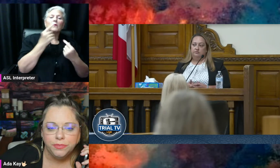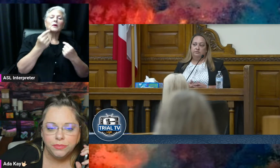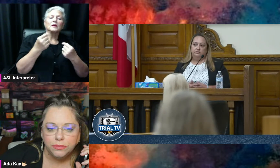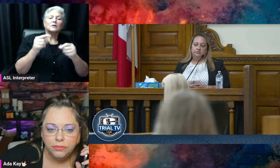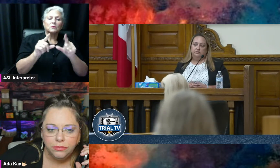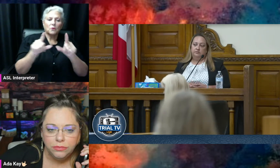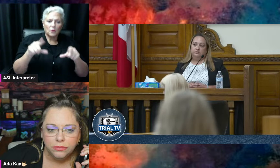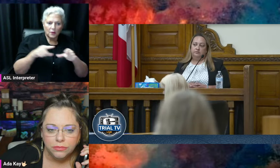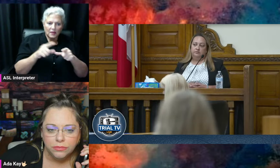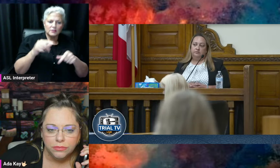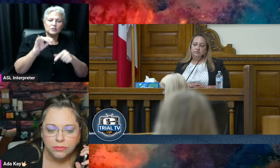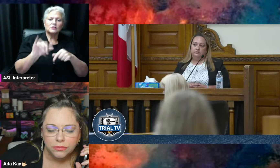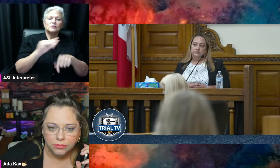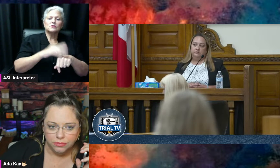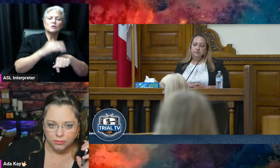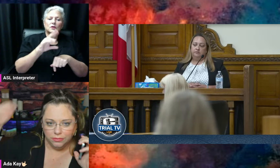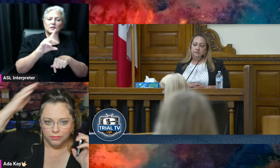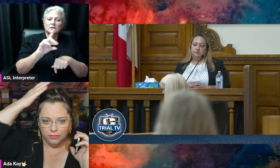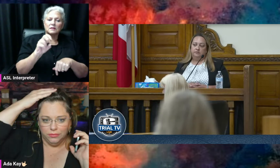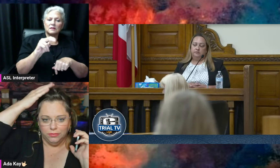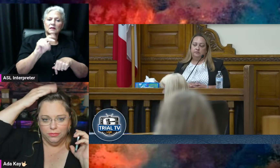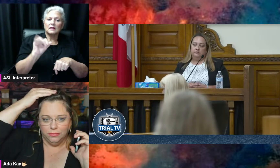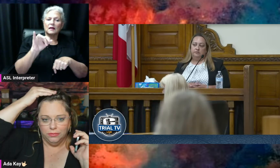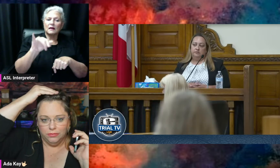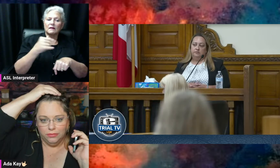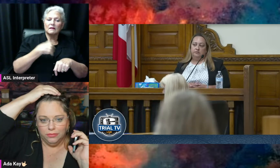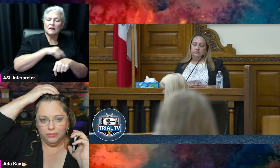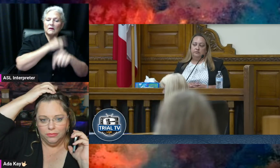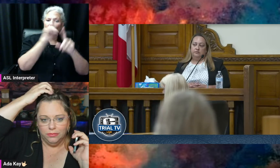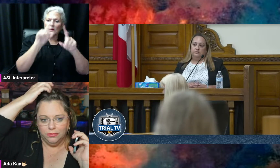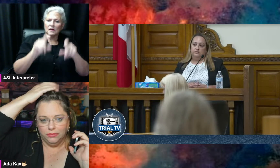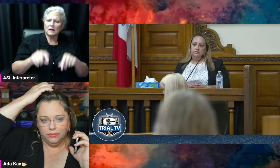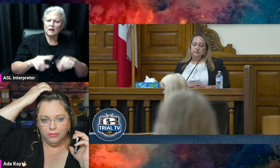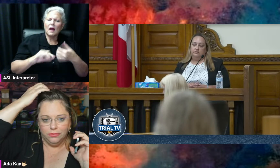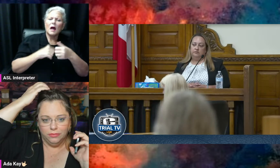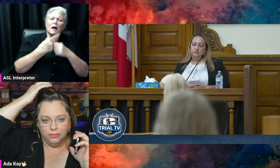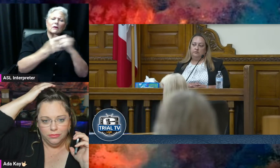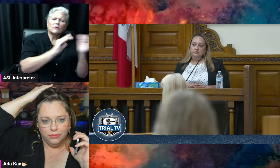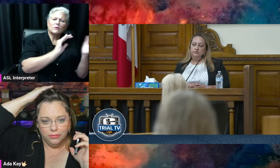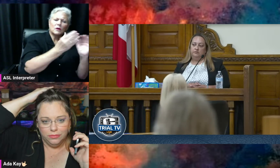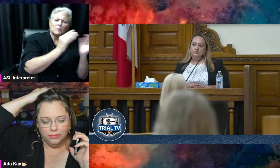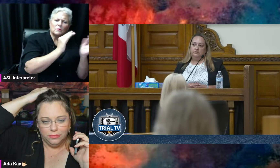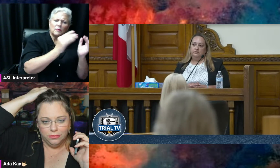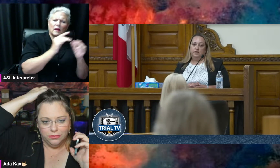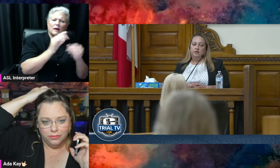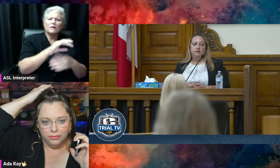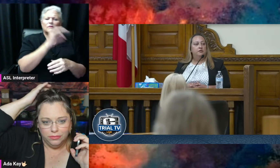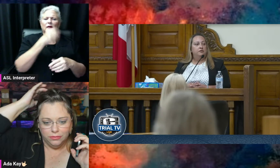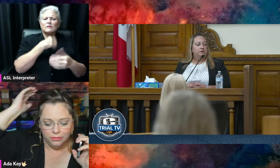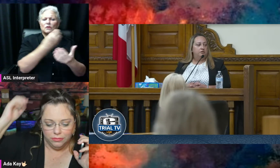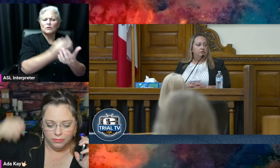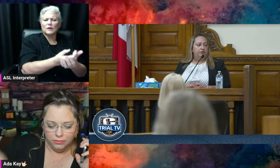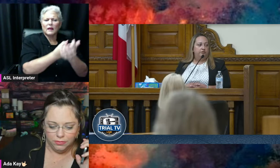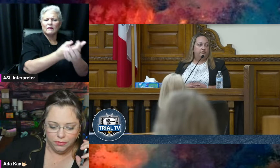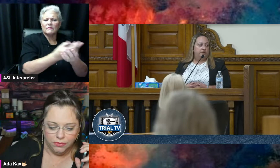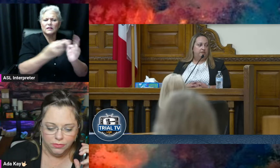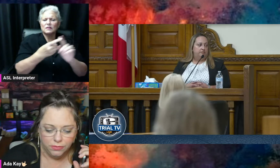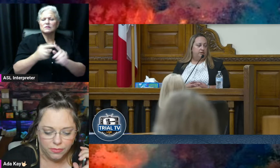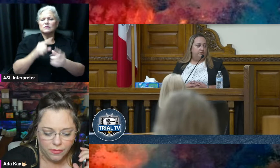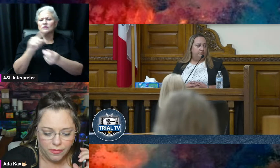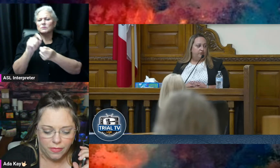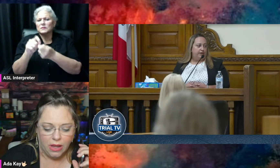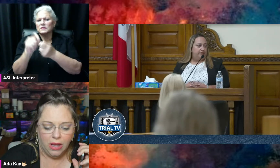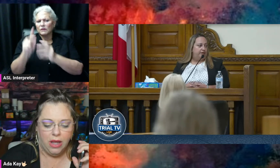test. How do you compare DNA found on evidence to a specific individual? So we